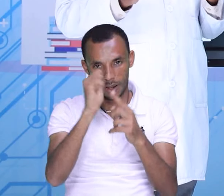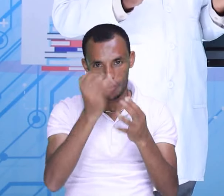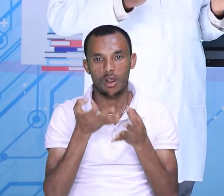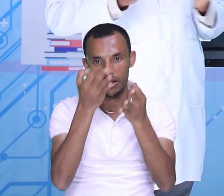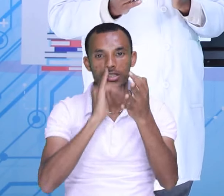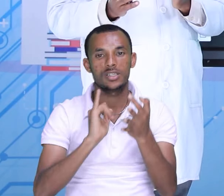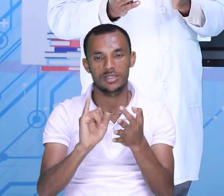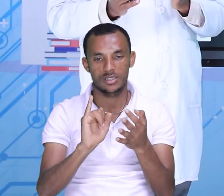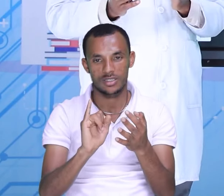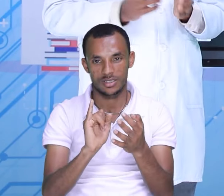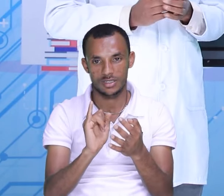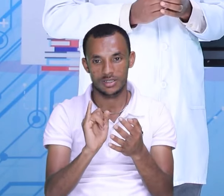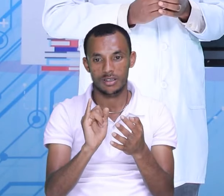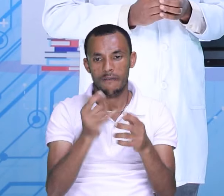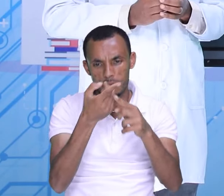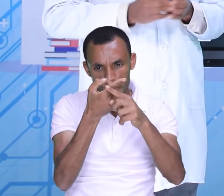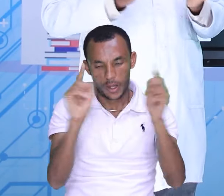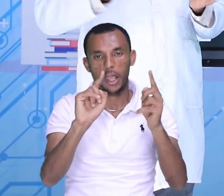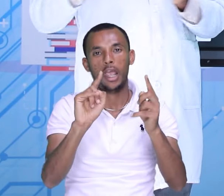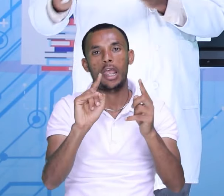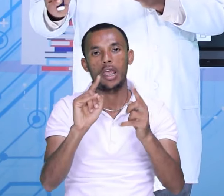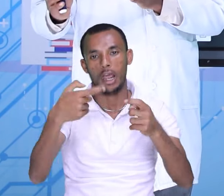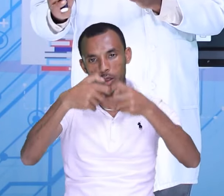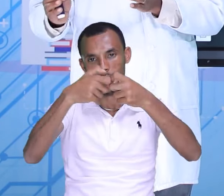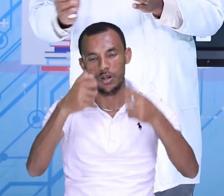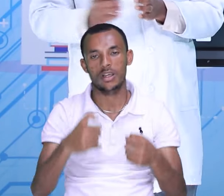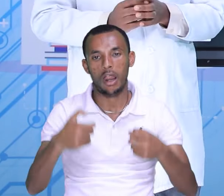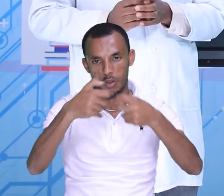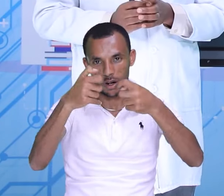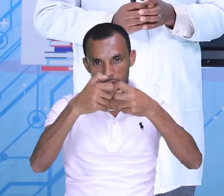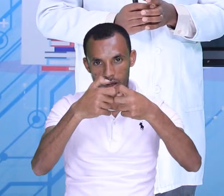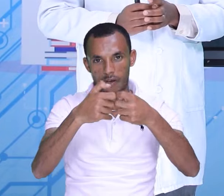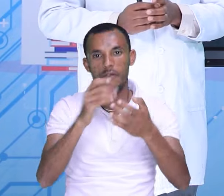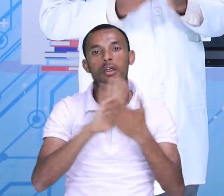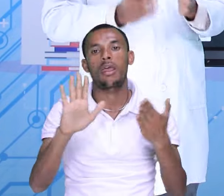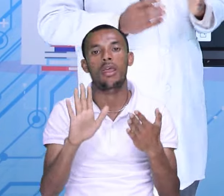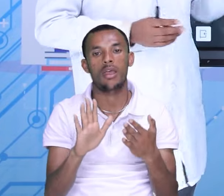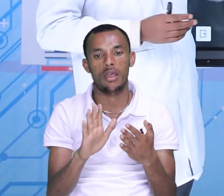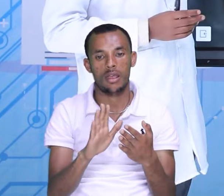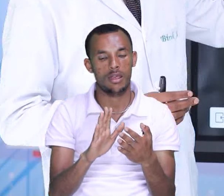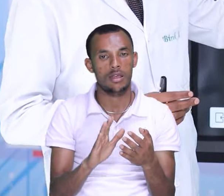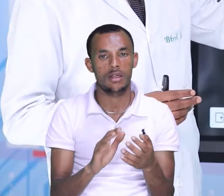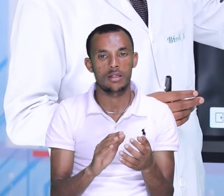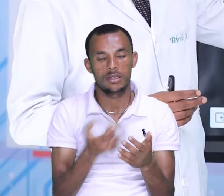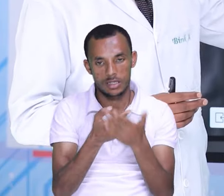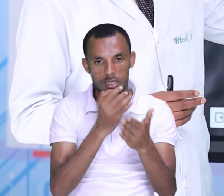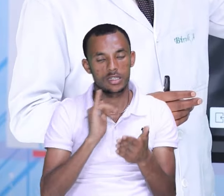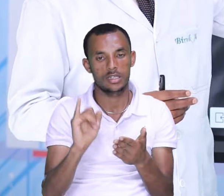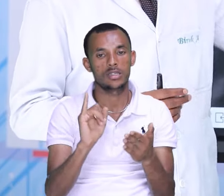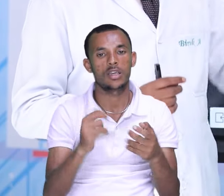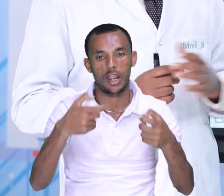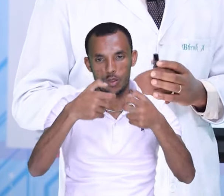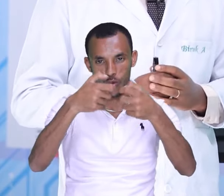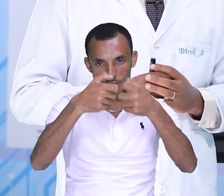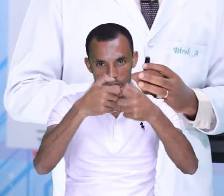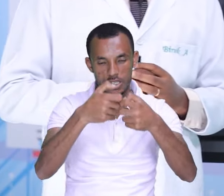is due to free electrons. Electrolytic conduction is due to free ions. Therefore, this is electrolysis